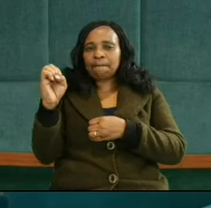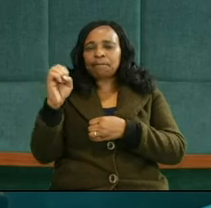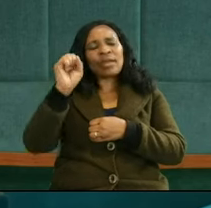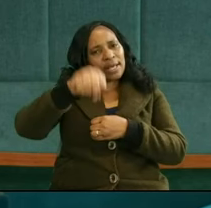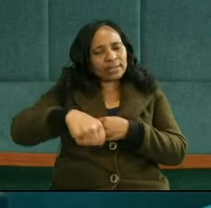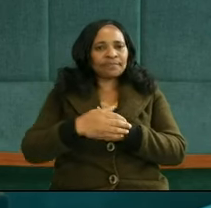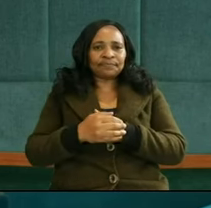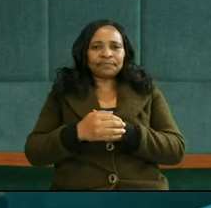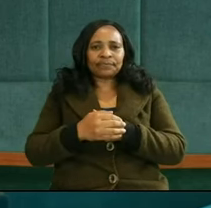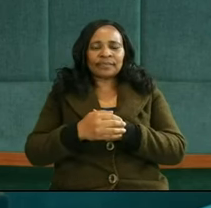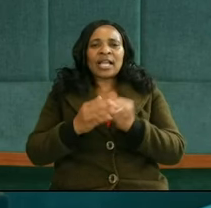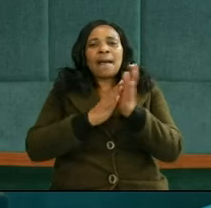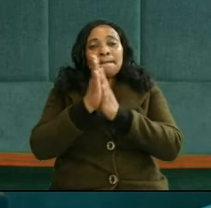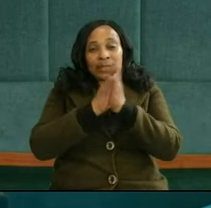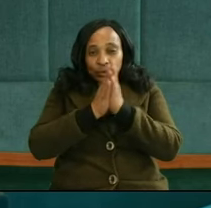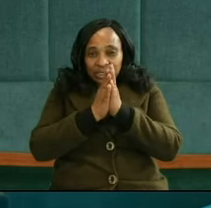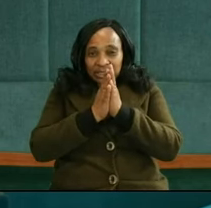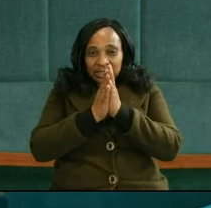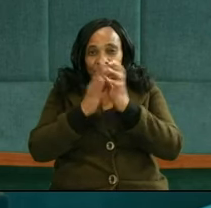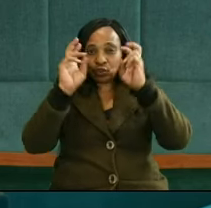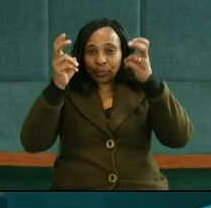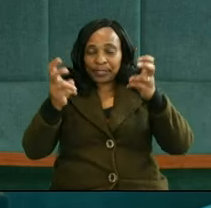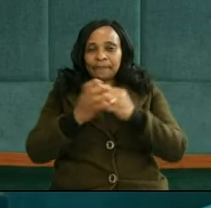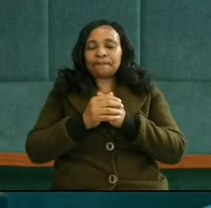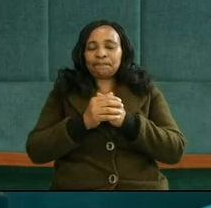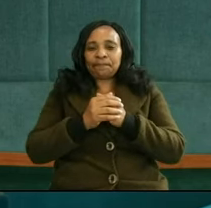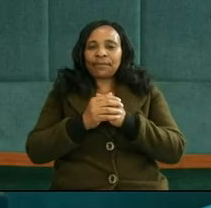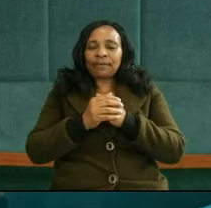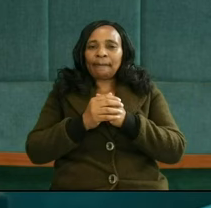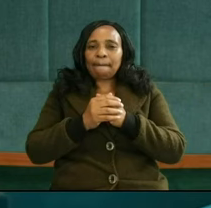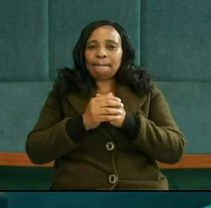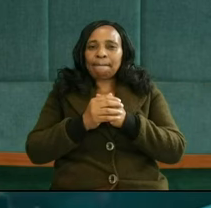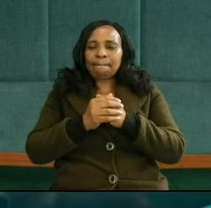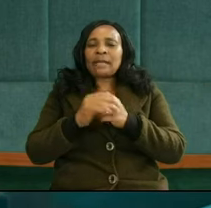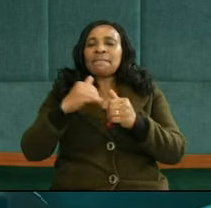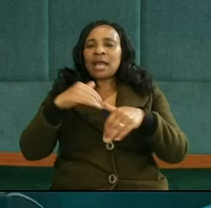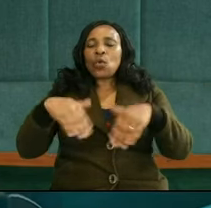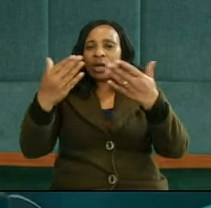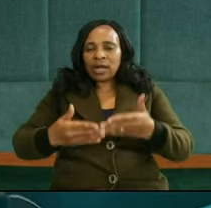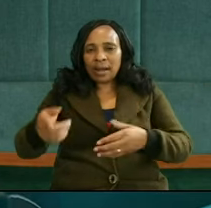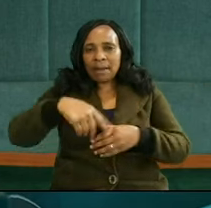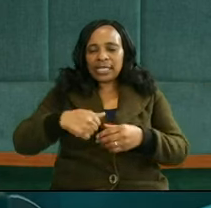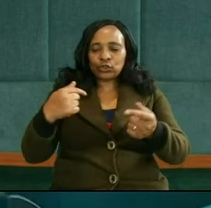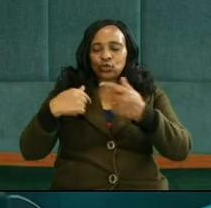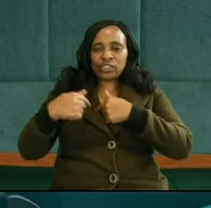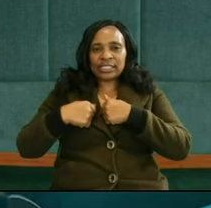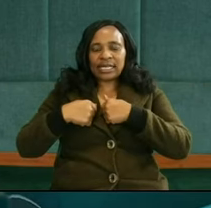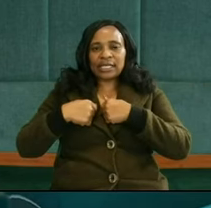Yes, it is a very interesting topic, and I welcome us to consider it